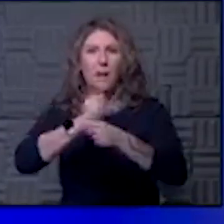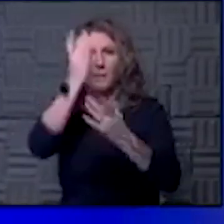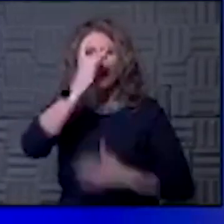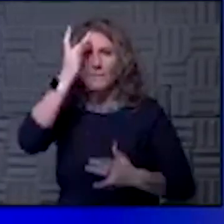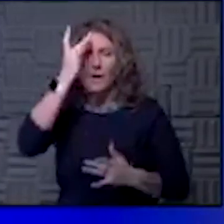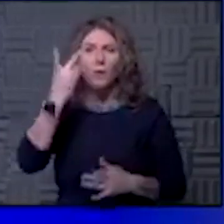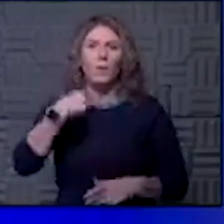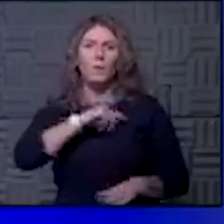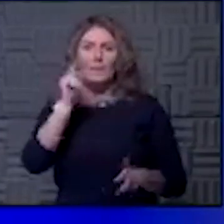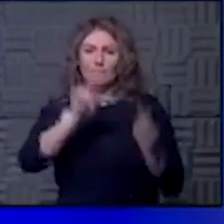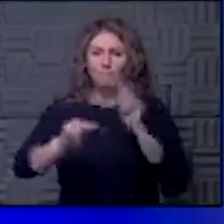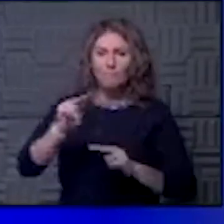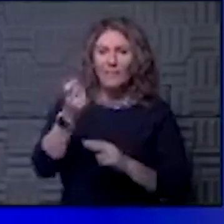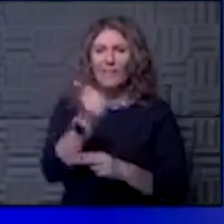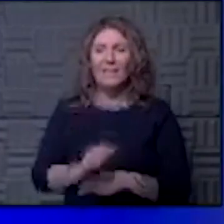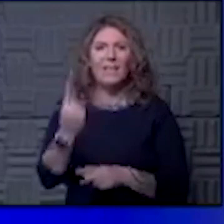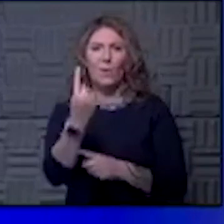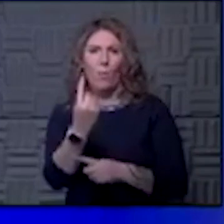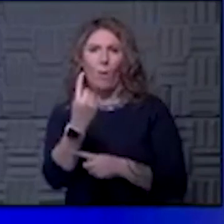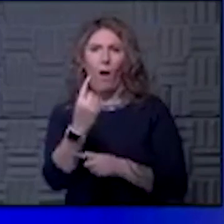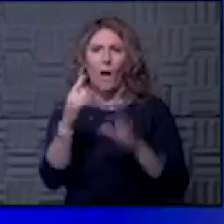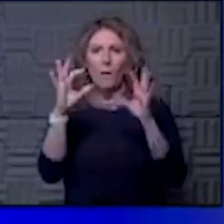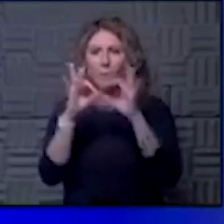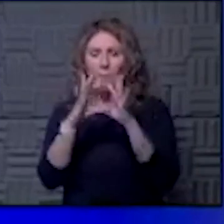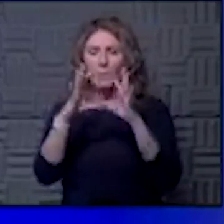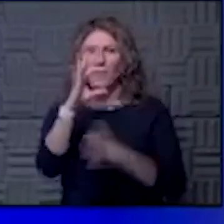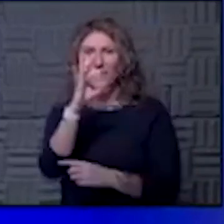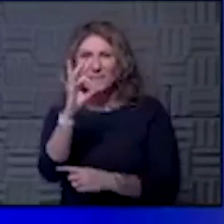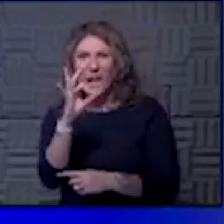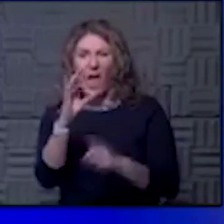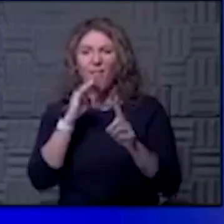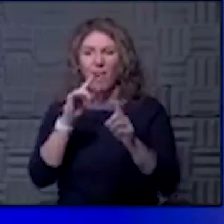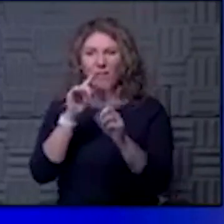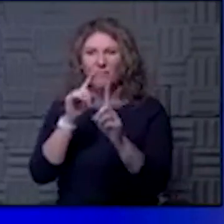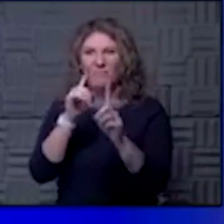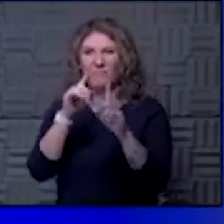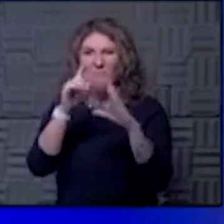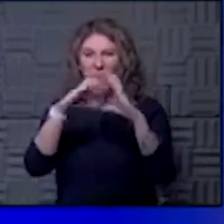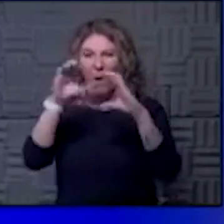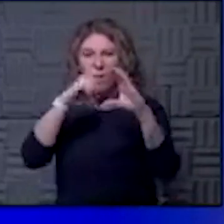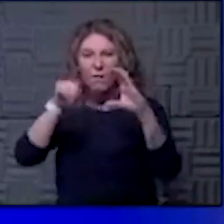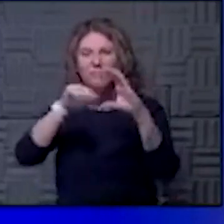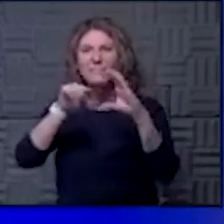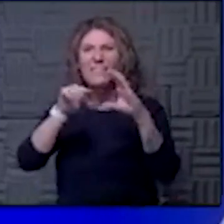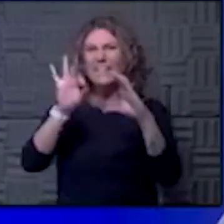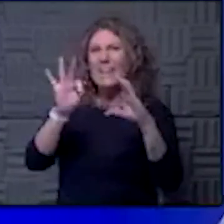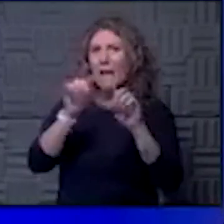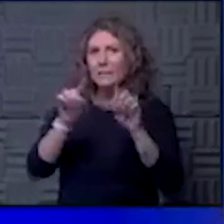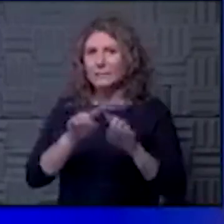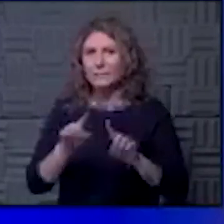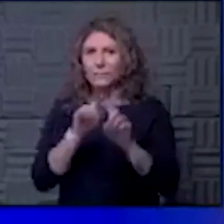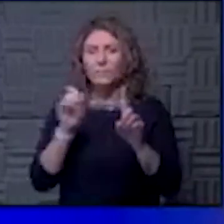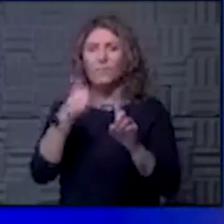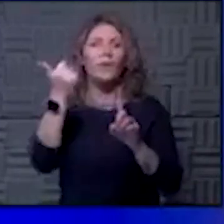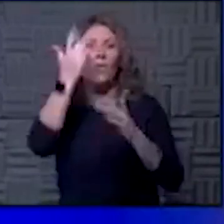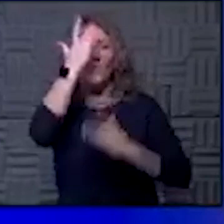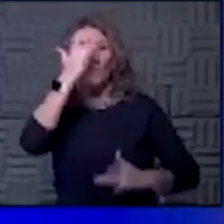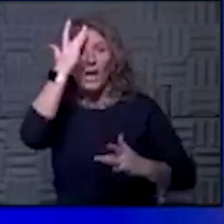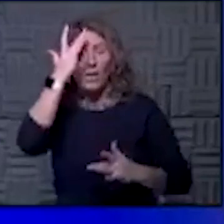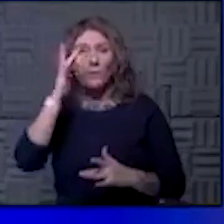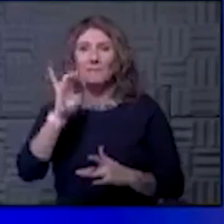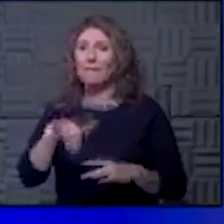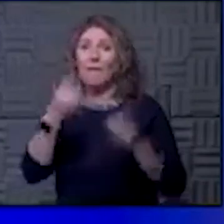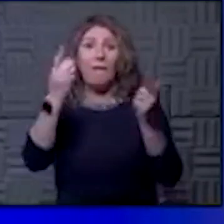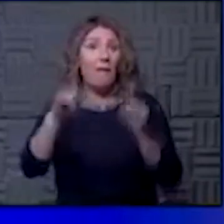see that really any one isolate of virus will have an average of 9 or so differences from another virus. This is just